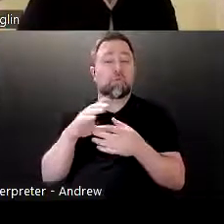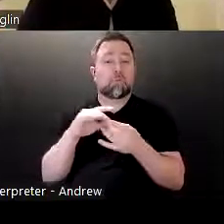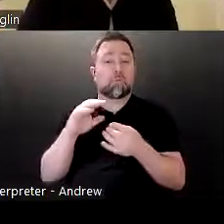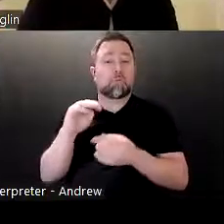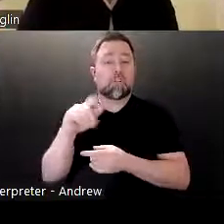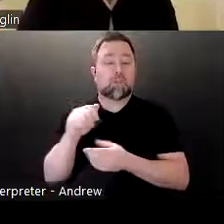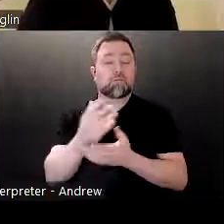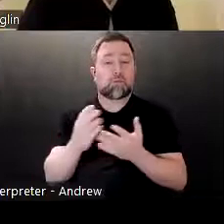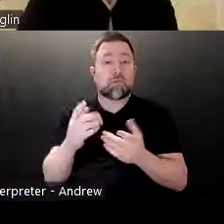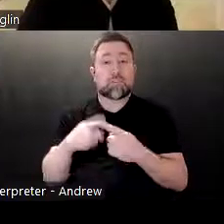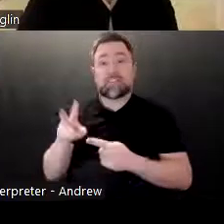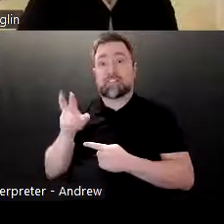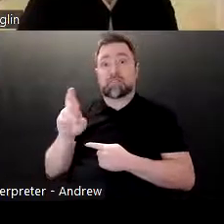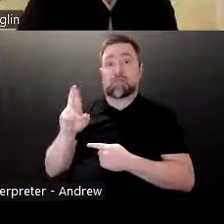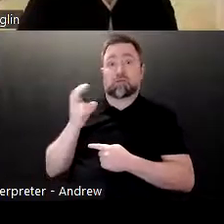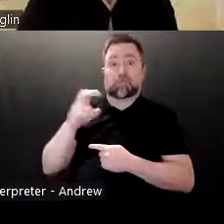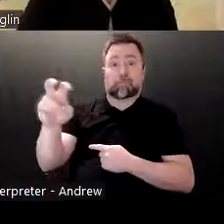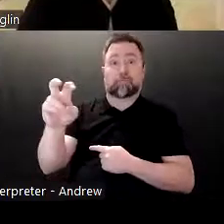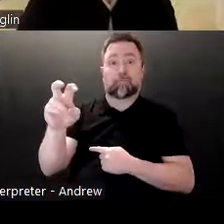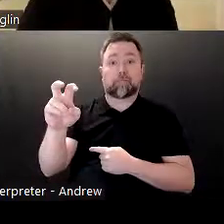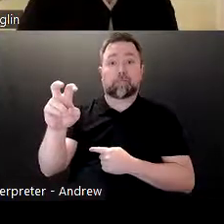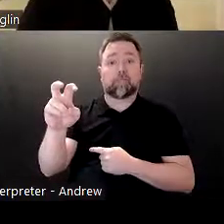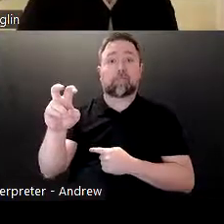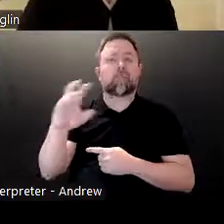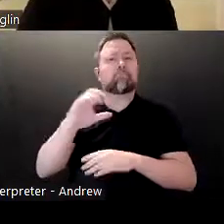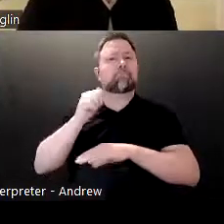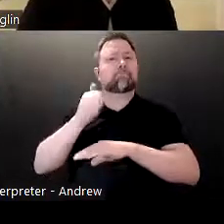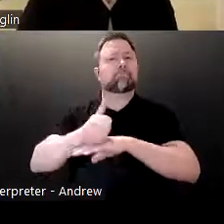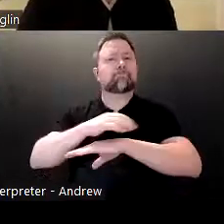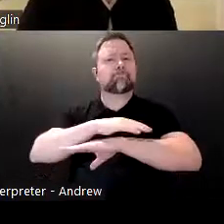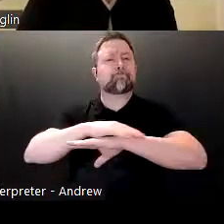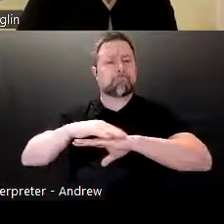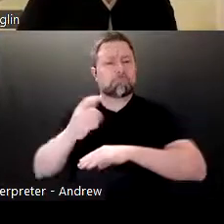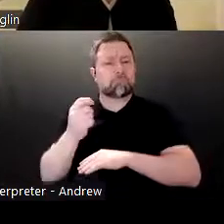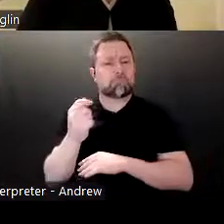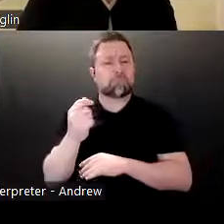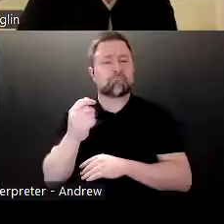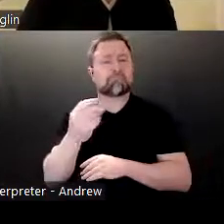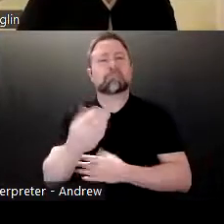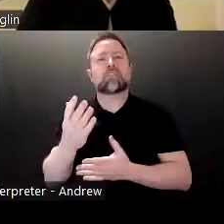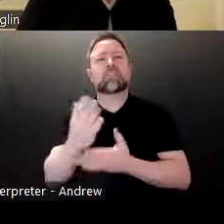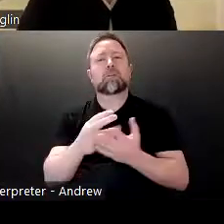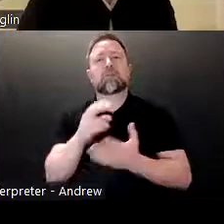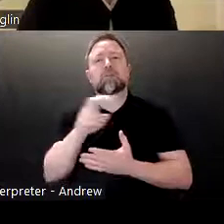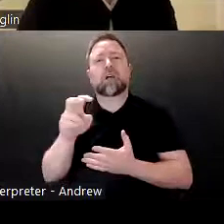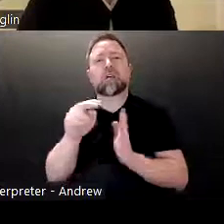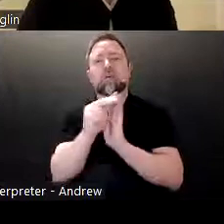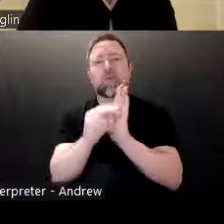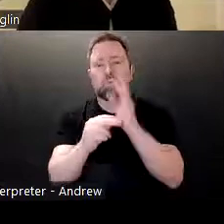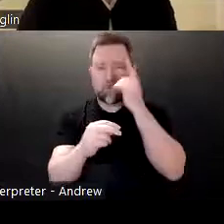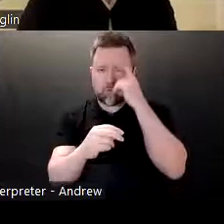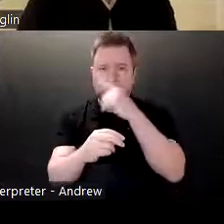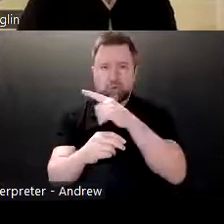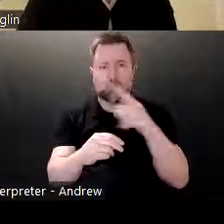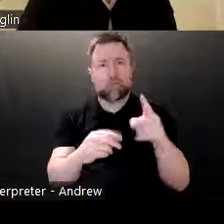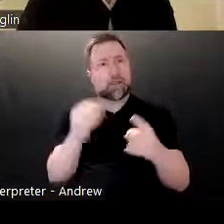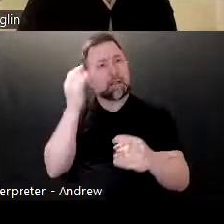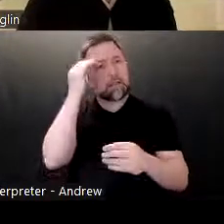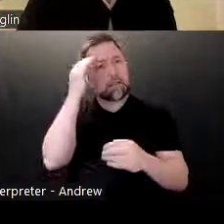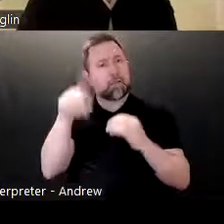virtual road trip, I would like to set the stage just a bit and offer a few travel notes for us to consider before we